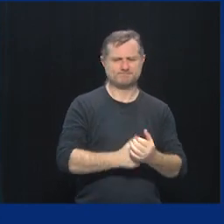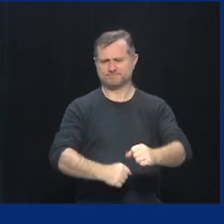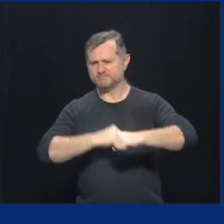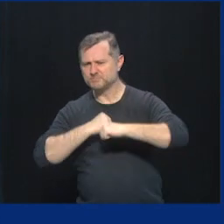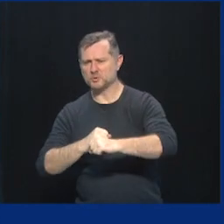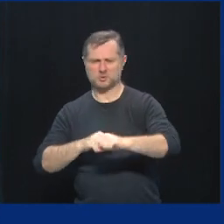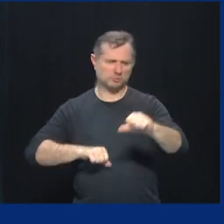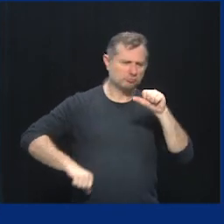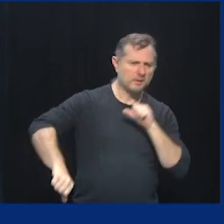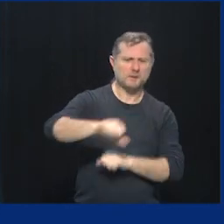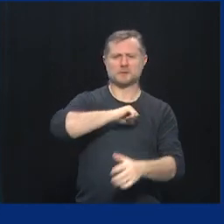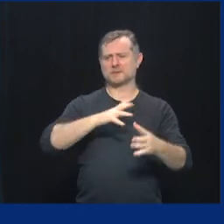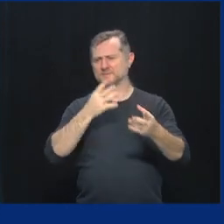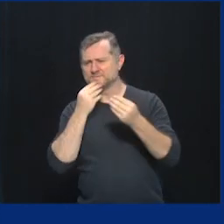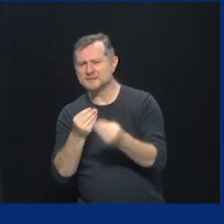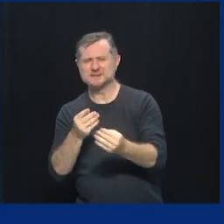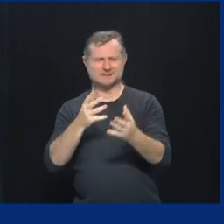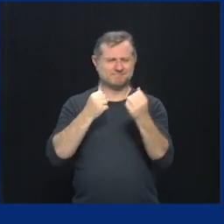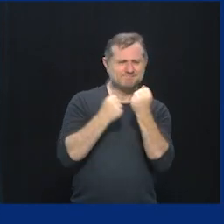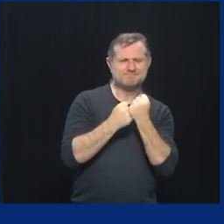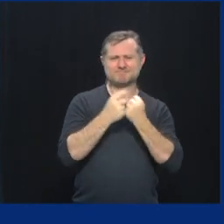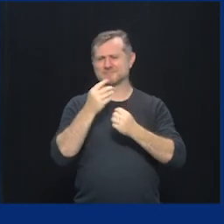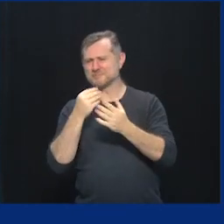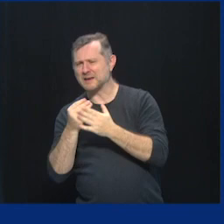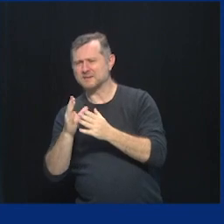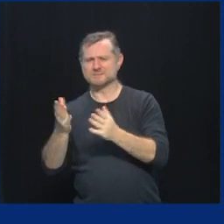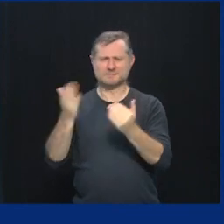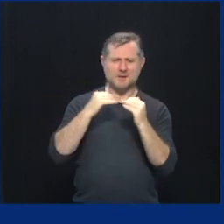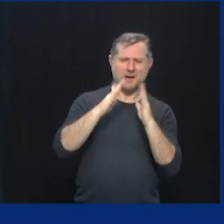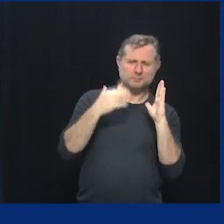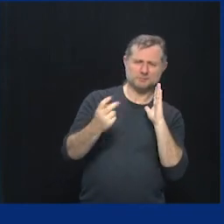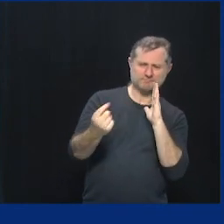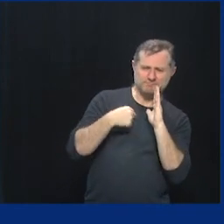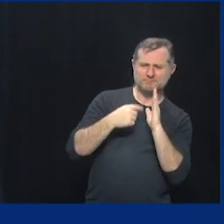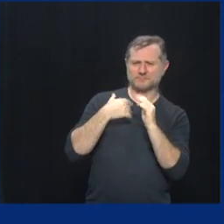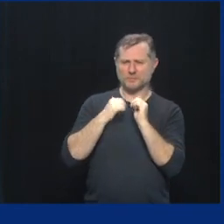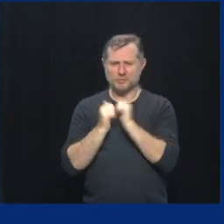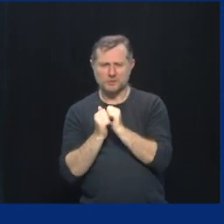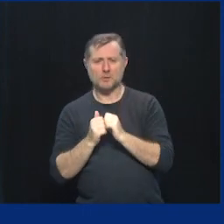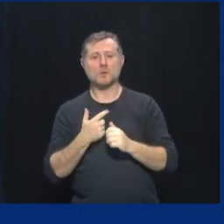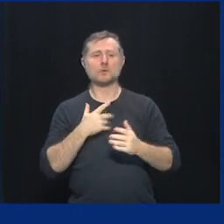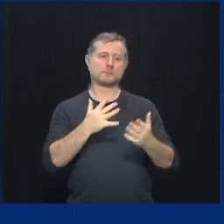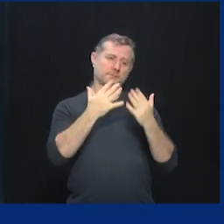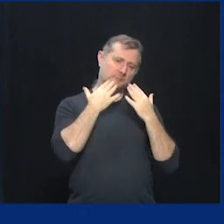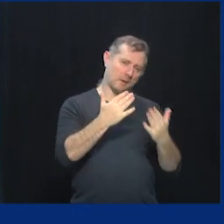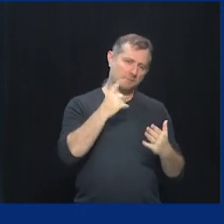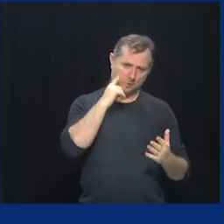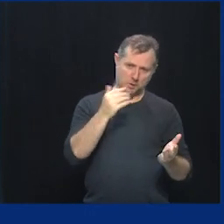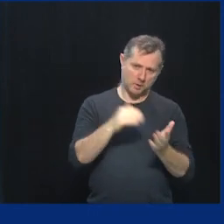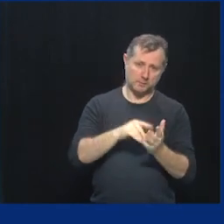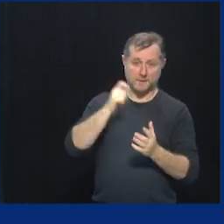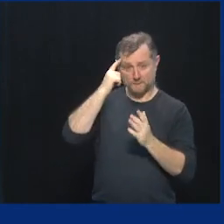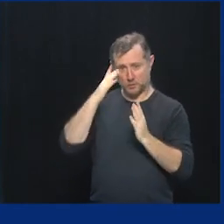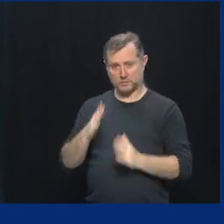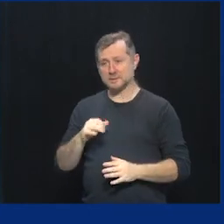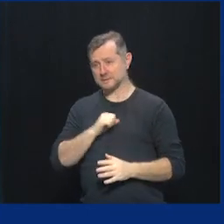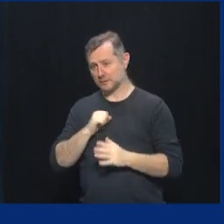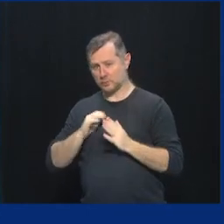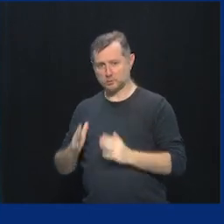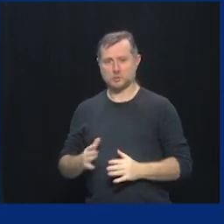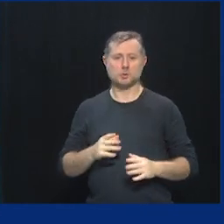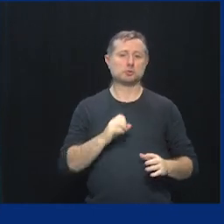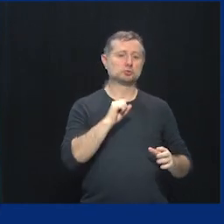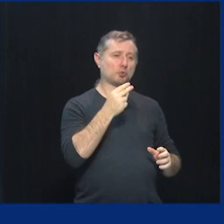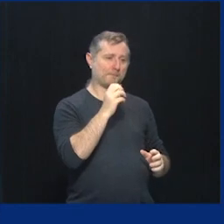with you. We're going to continue to be here with you. Again, I want to thank the governor, Senator Schumer, the mayor, just for the collaboration